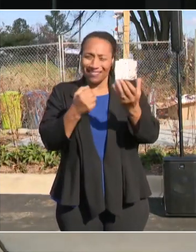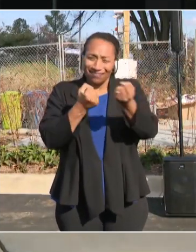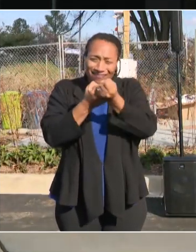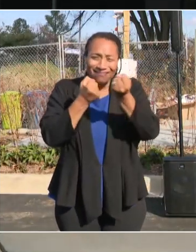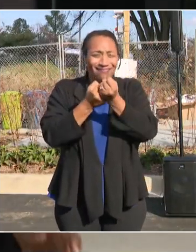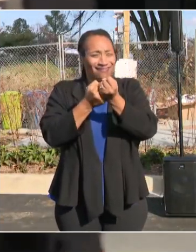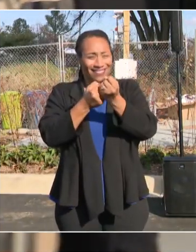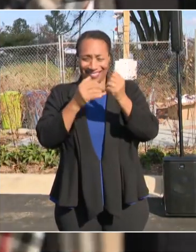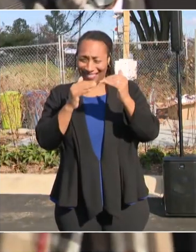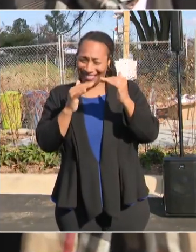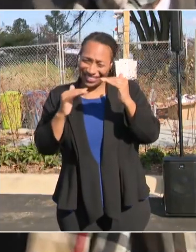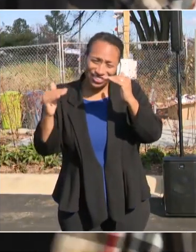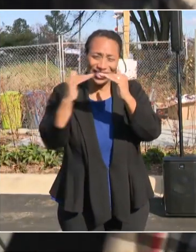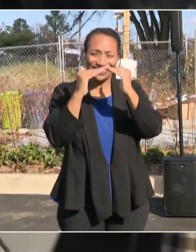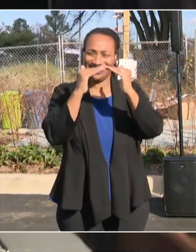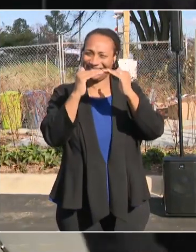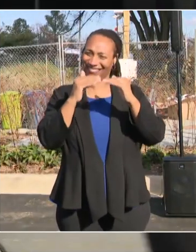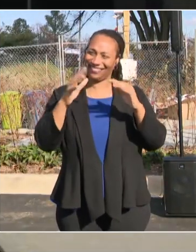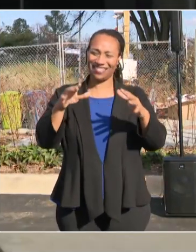bless.